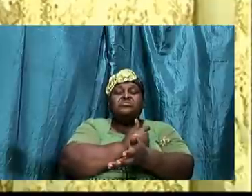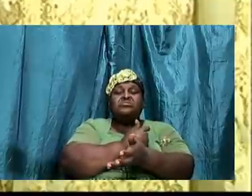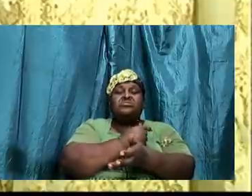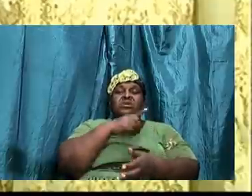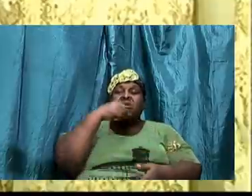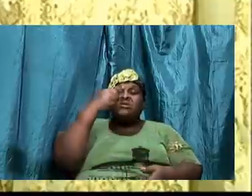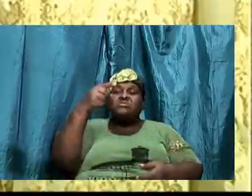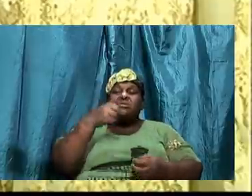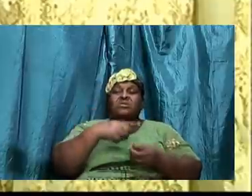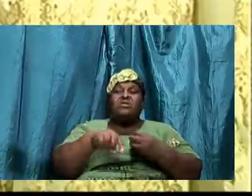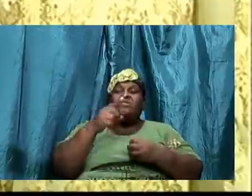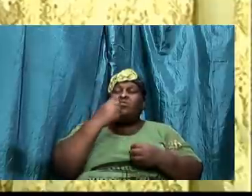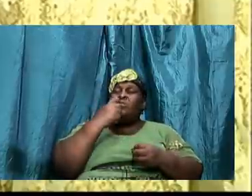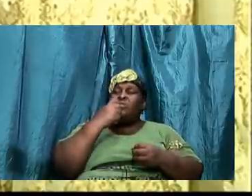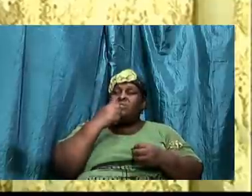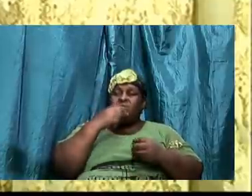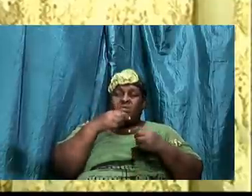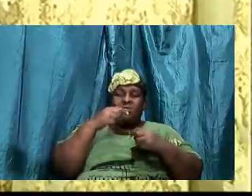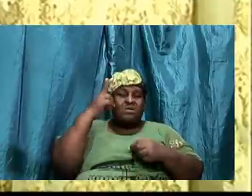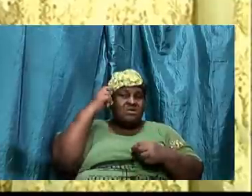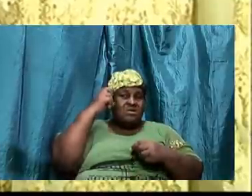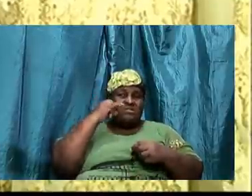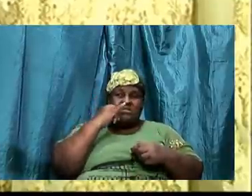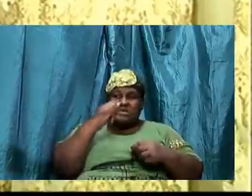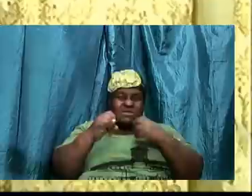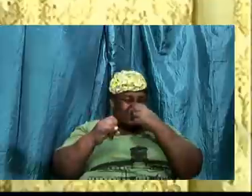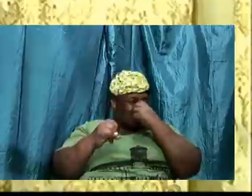talking about who the enemy is now,